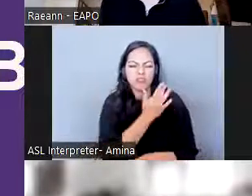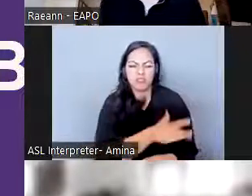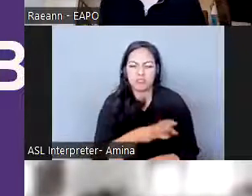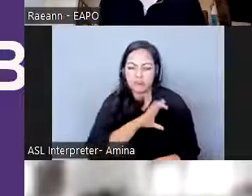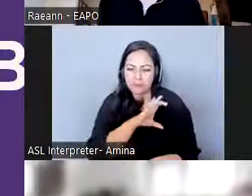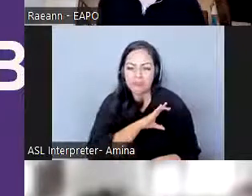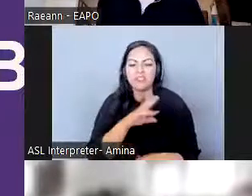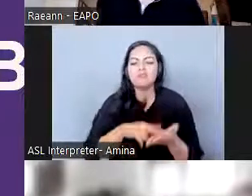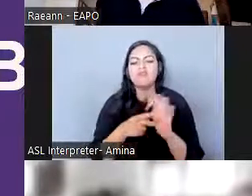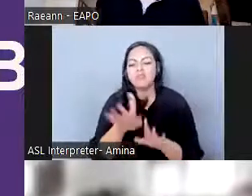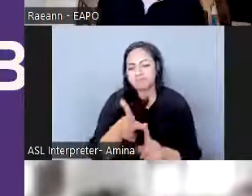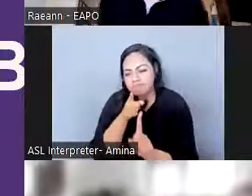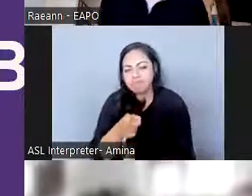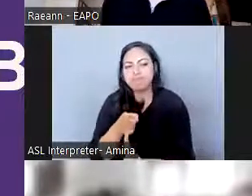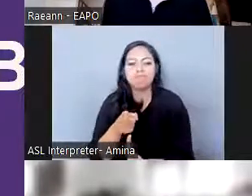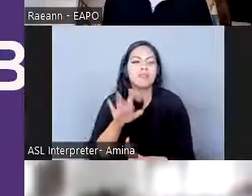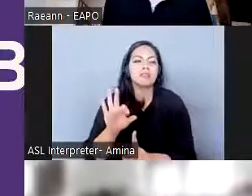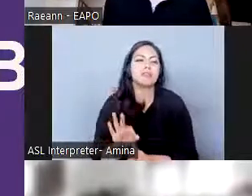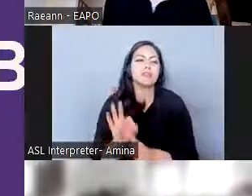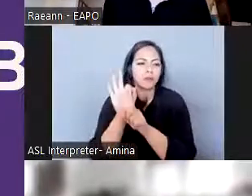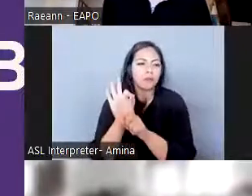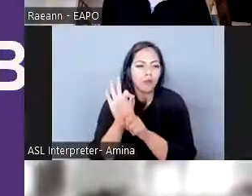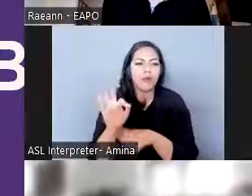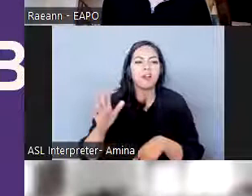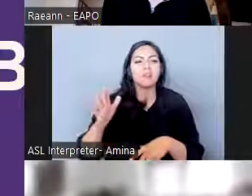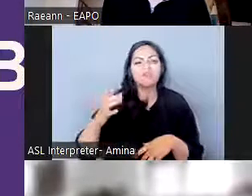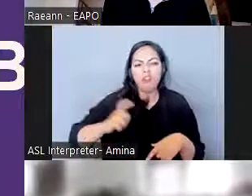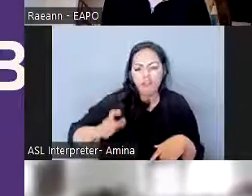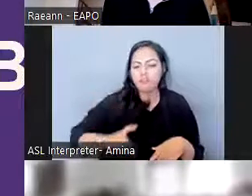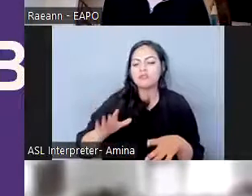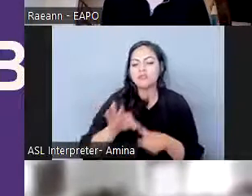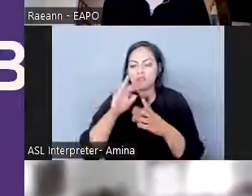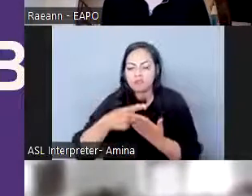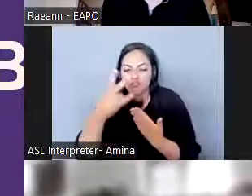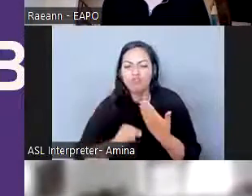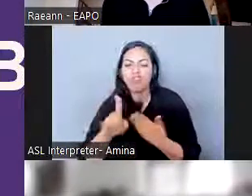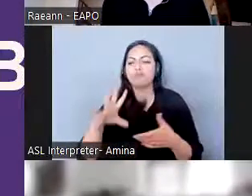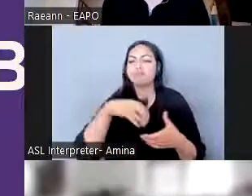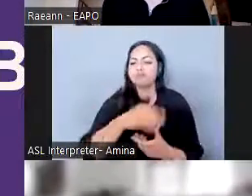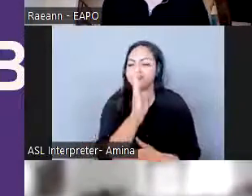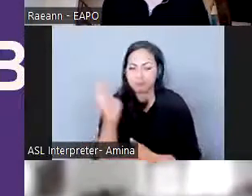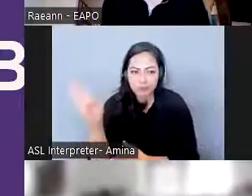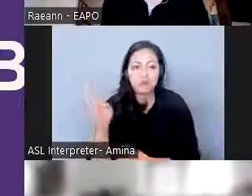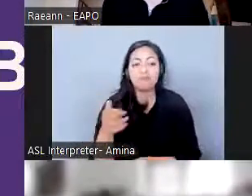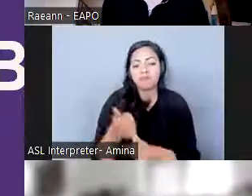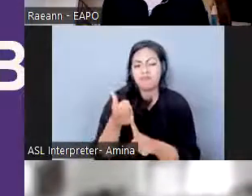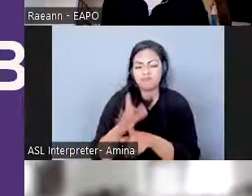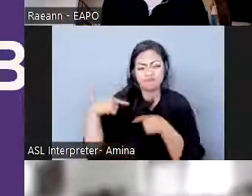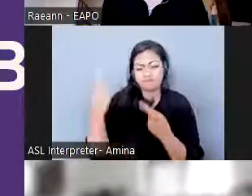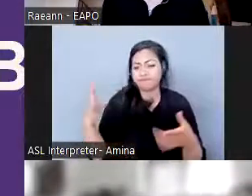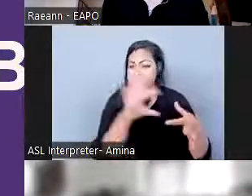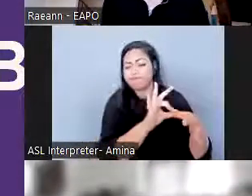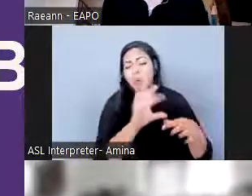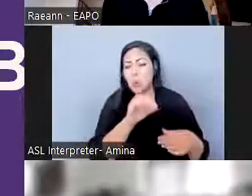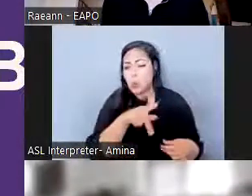Police. The acting inspector has been with the OPP for over 17 years, working in a variety